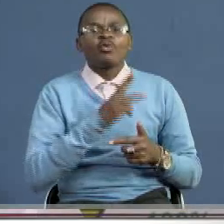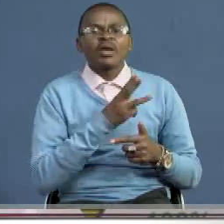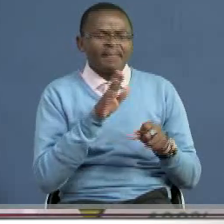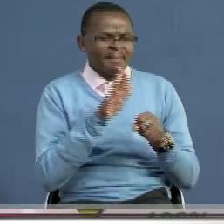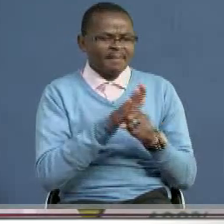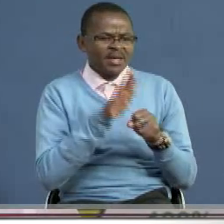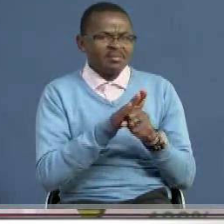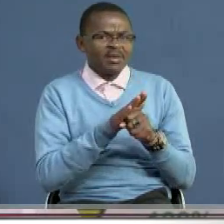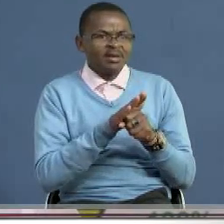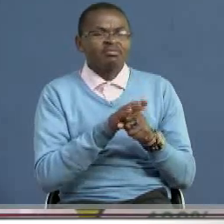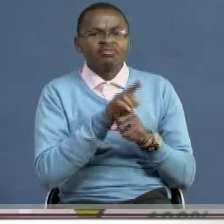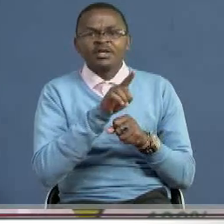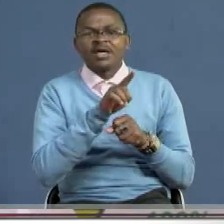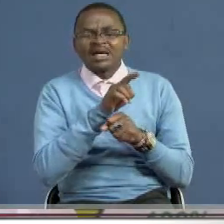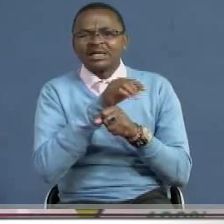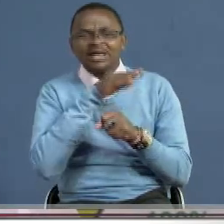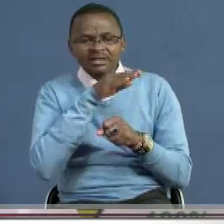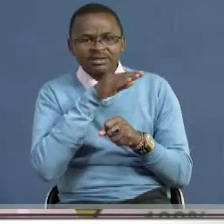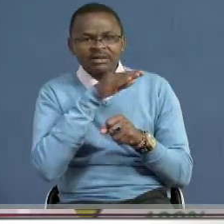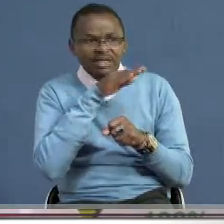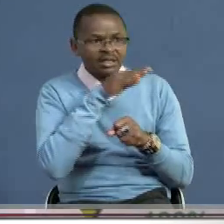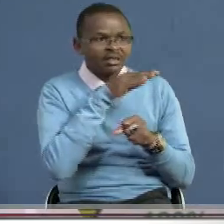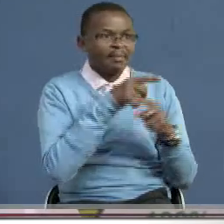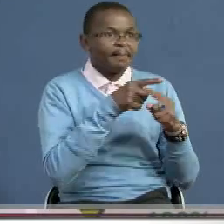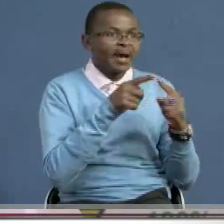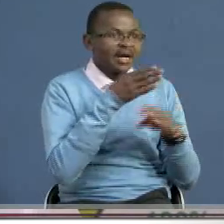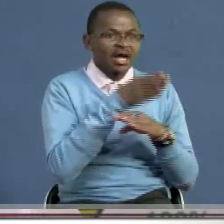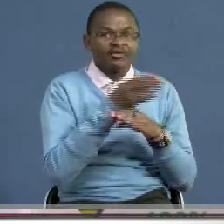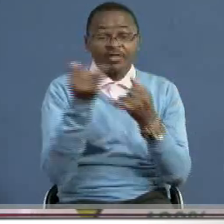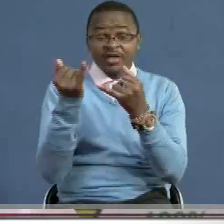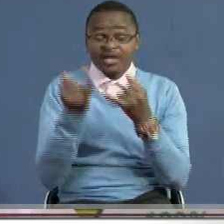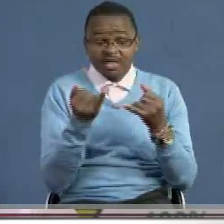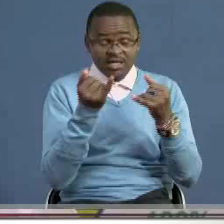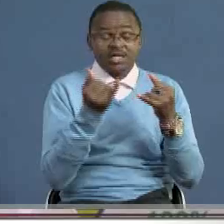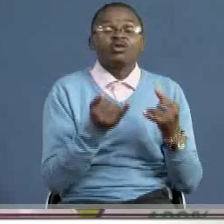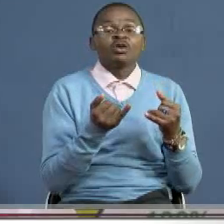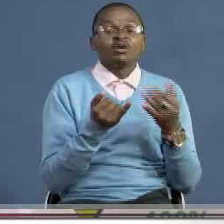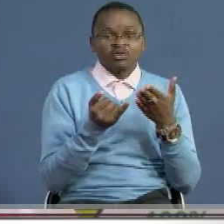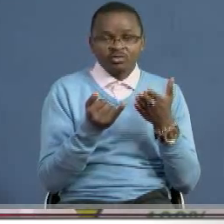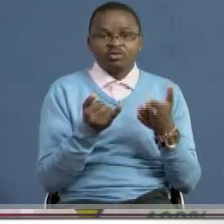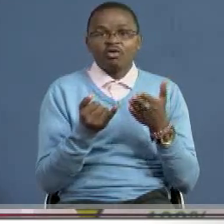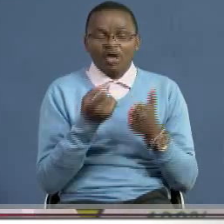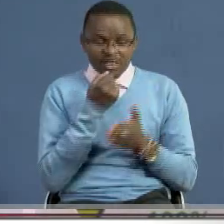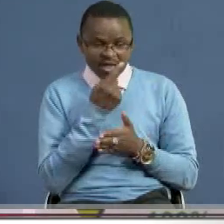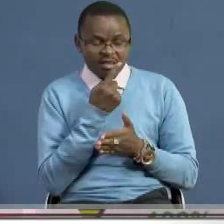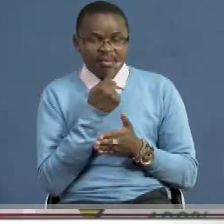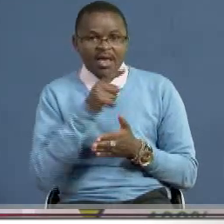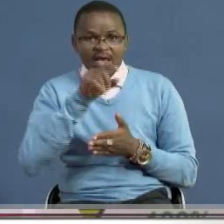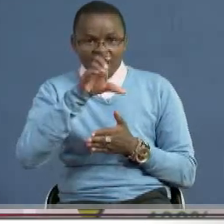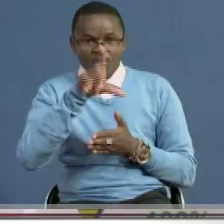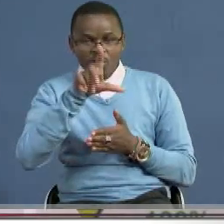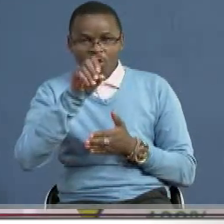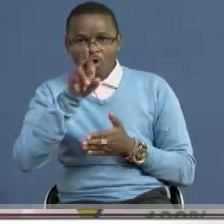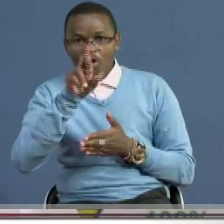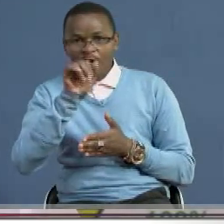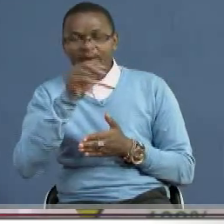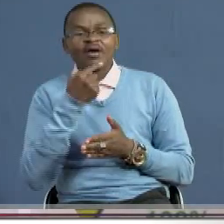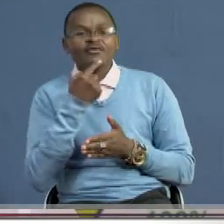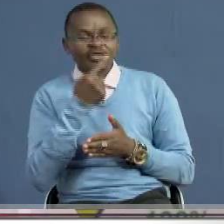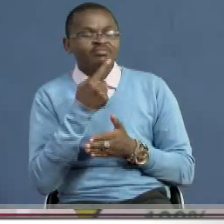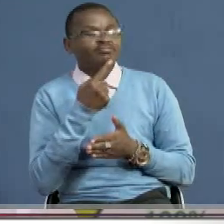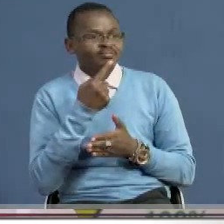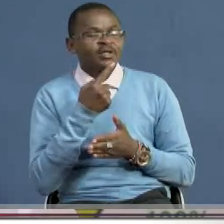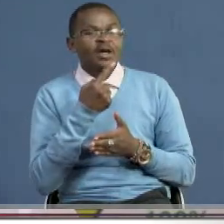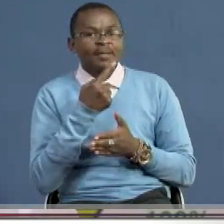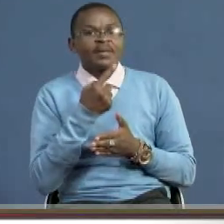so many cases of neonatal sepsis, but after the introduction of chlorhexidine, I want to say that there's been